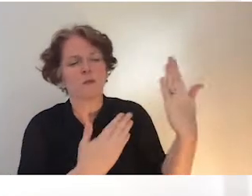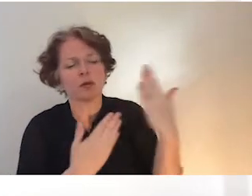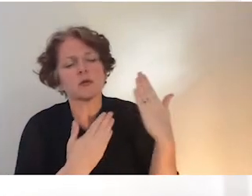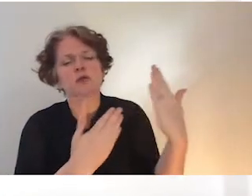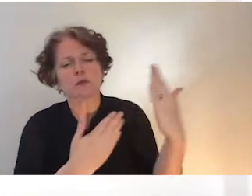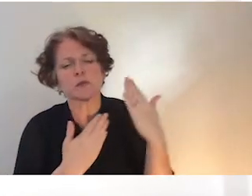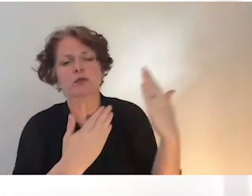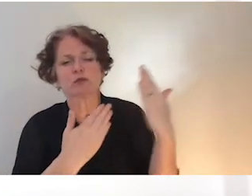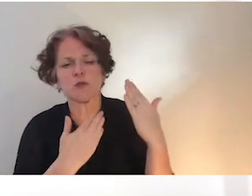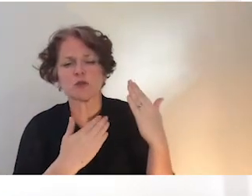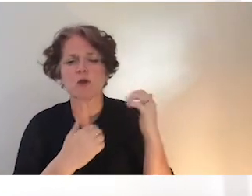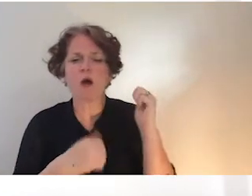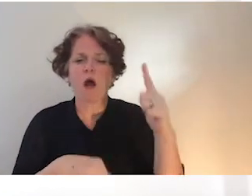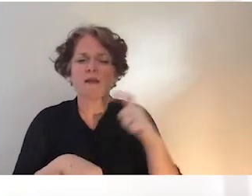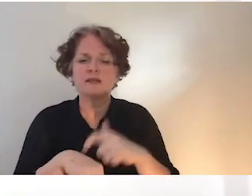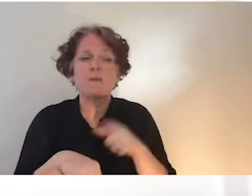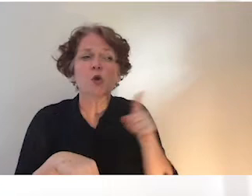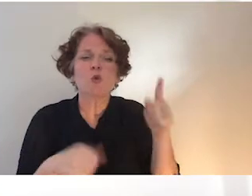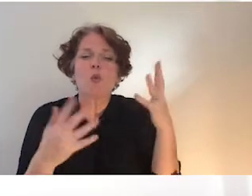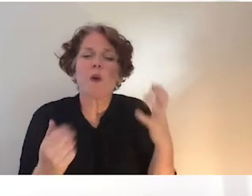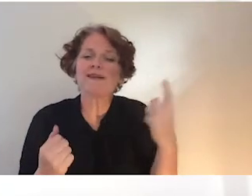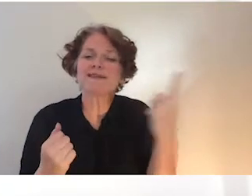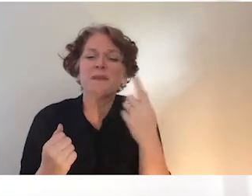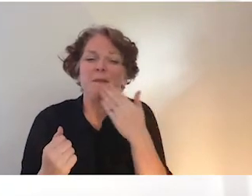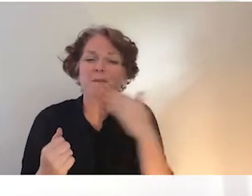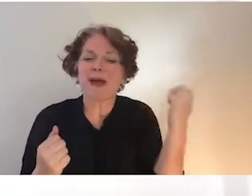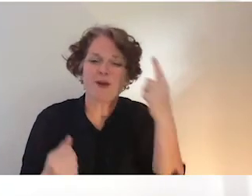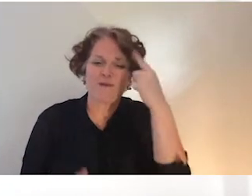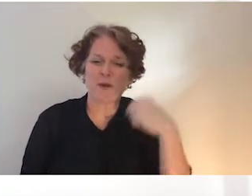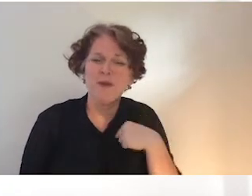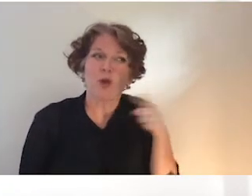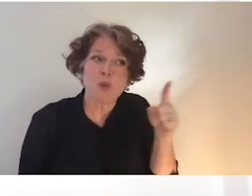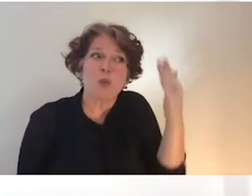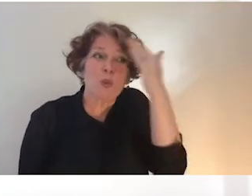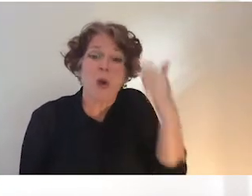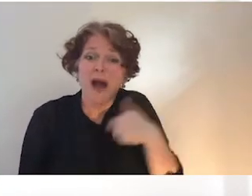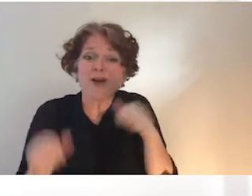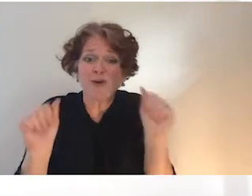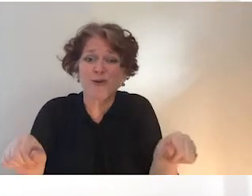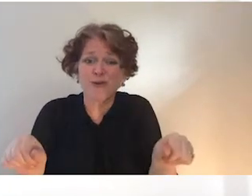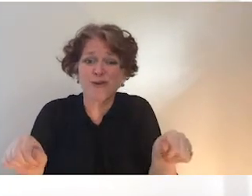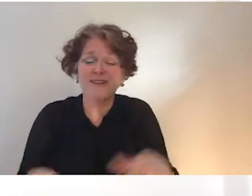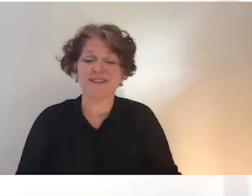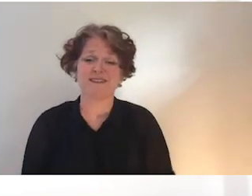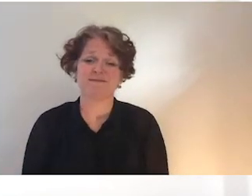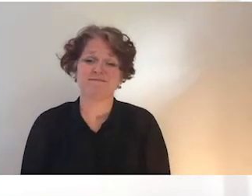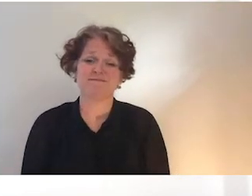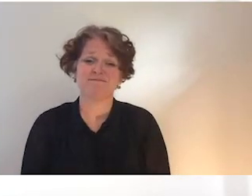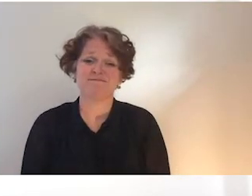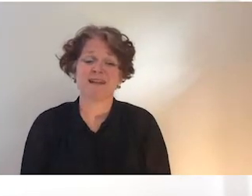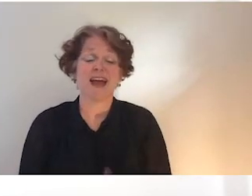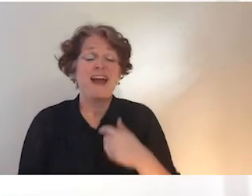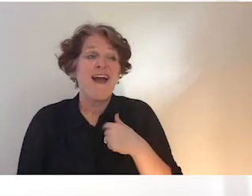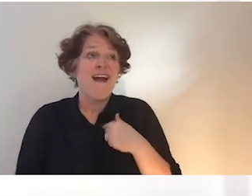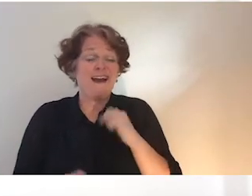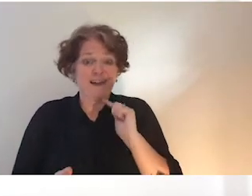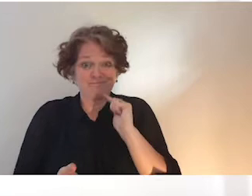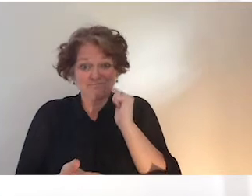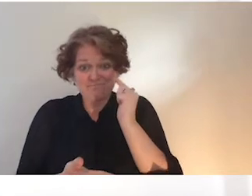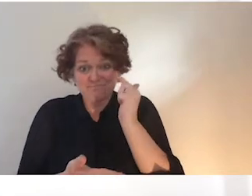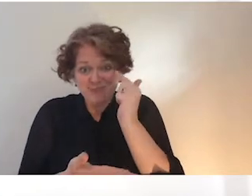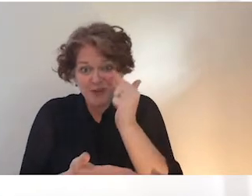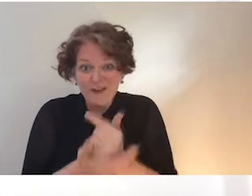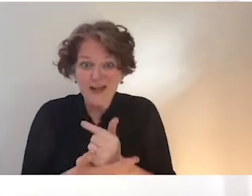you pushed me so hard, because you always wanted something better for me and you knew I could do better. As I close